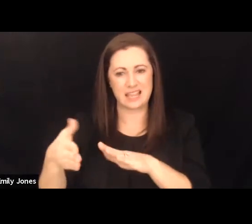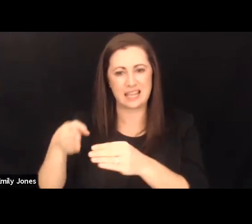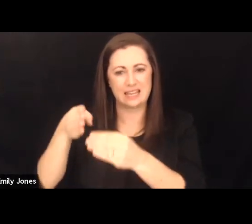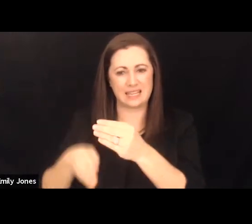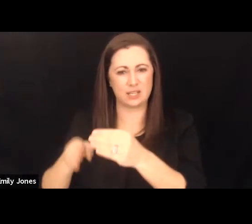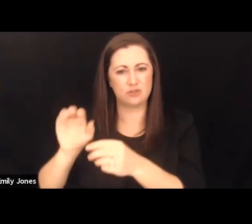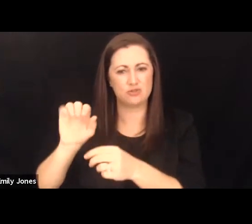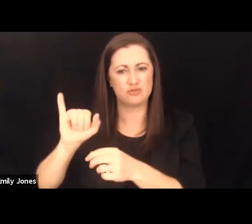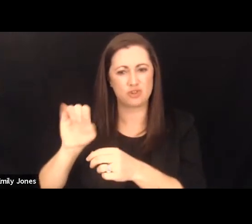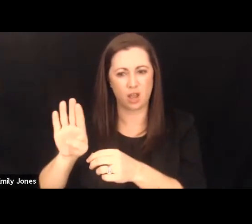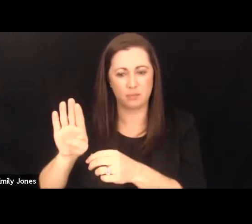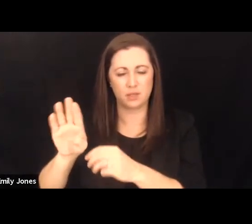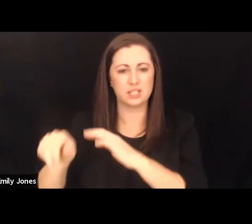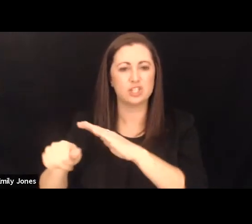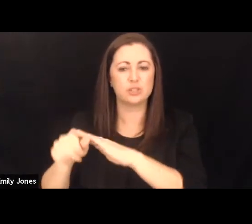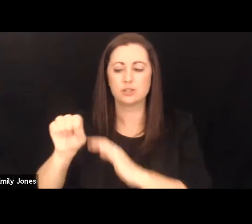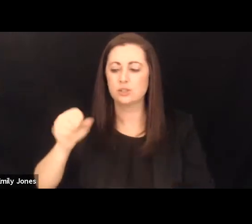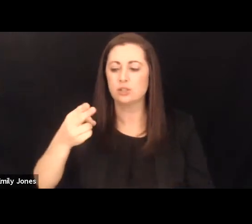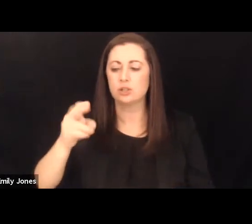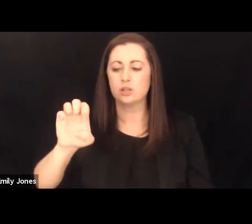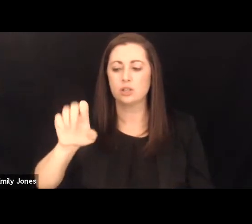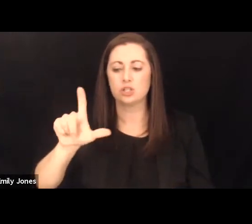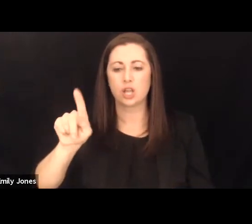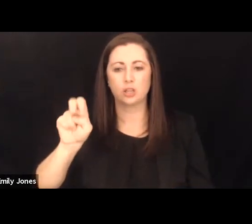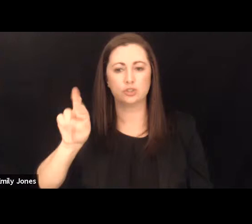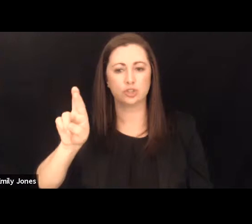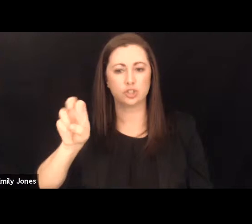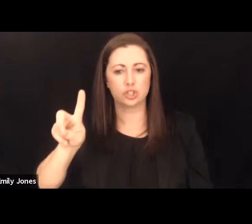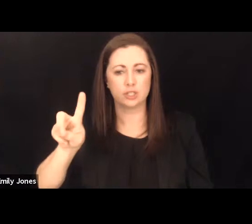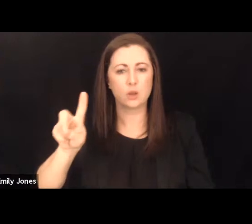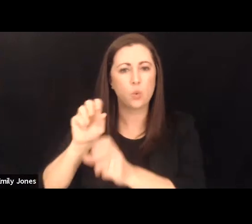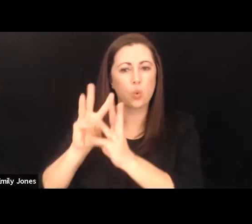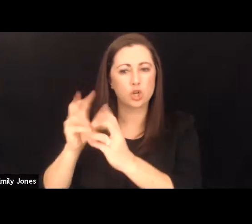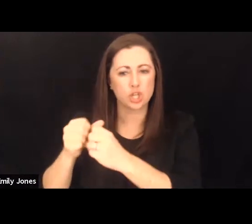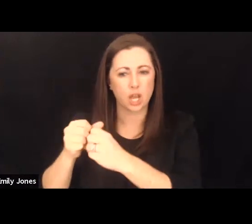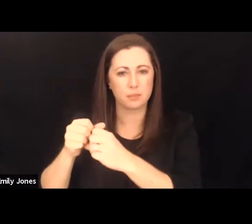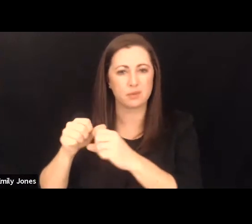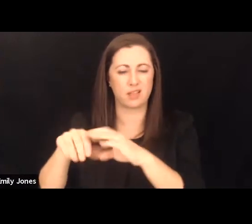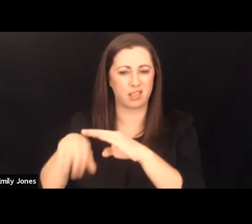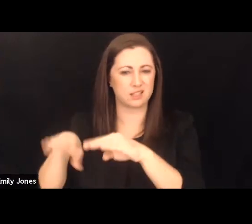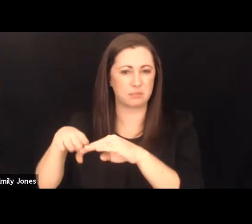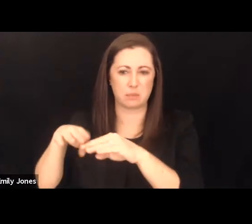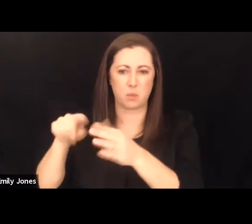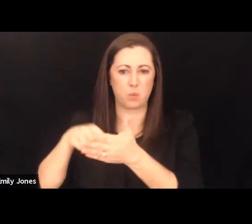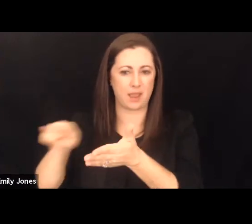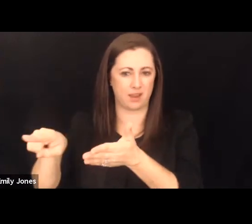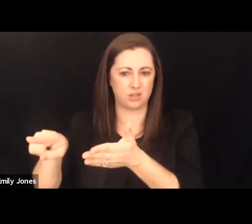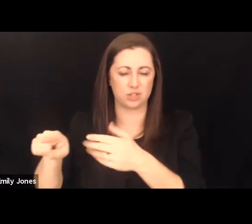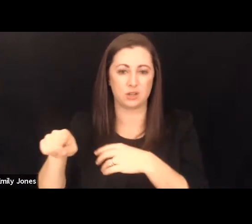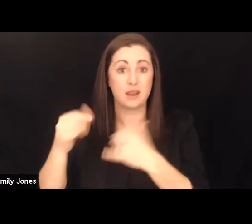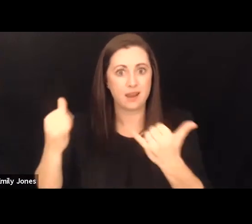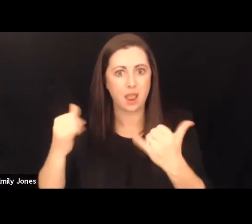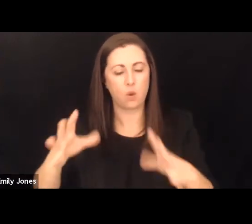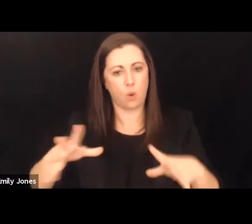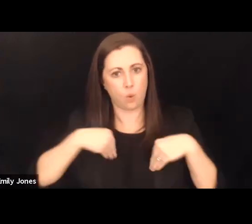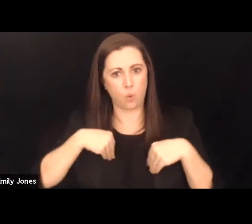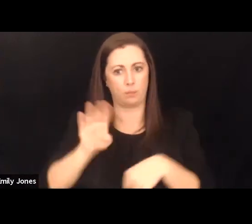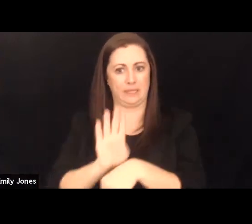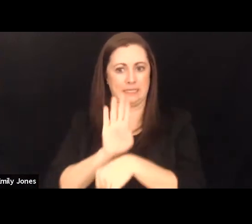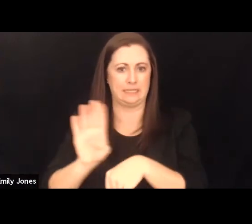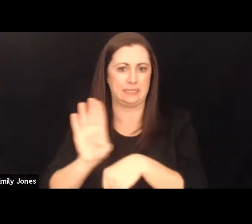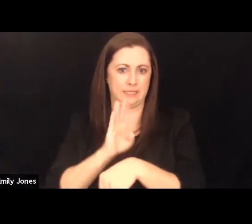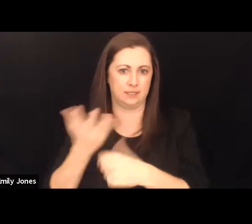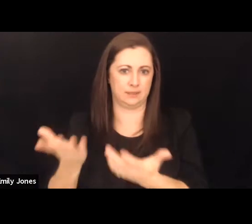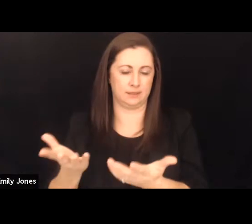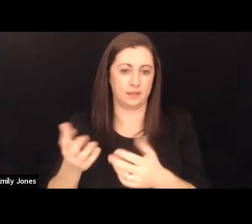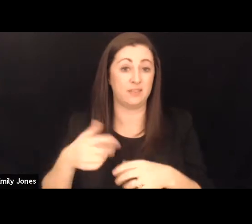at a sheltered workshop, less than the minimum wage, and now has her own business. And get this, they found a roaster someplace.